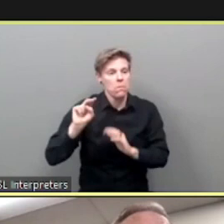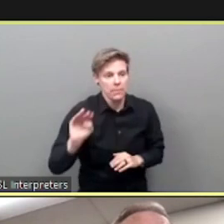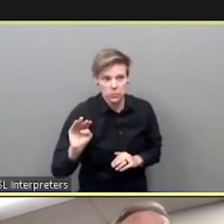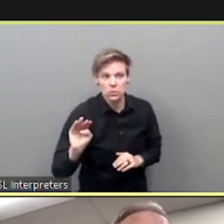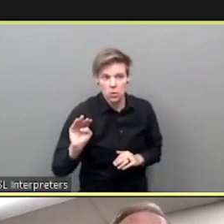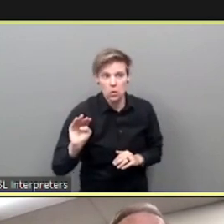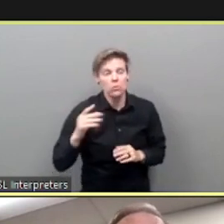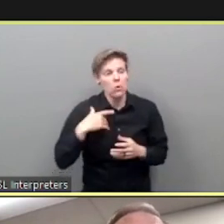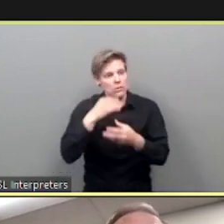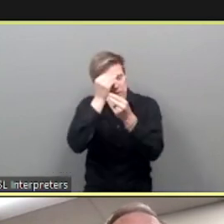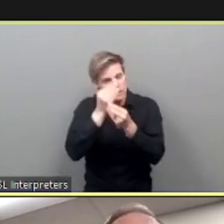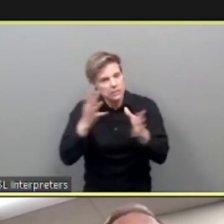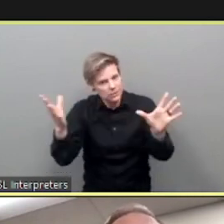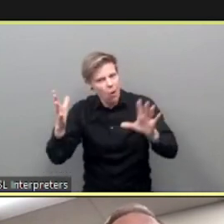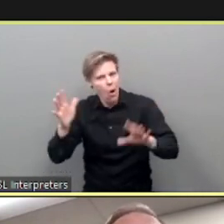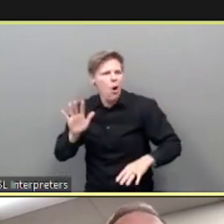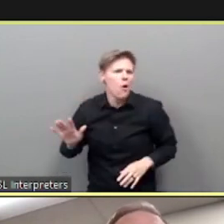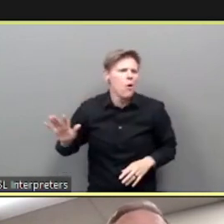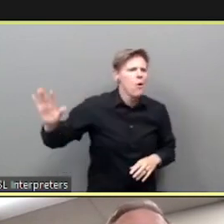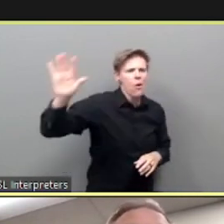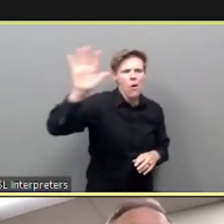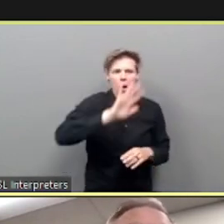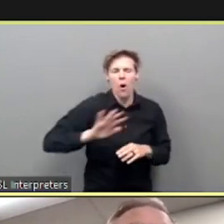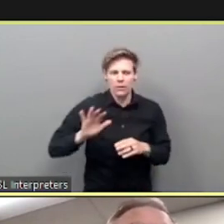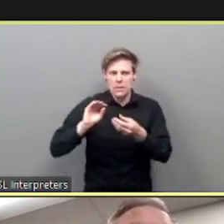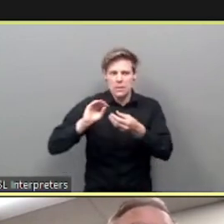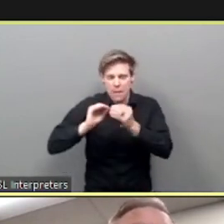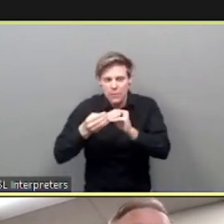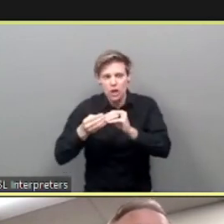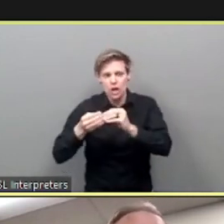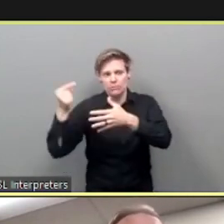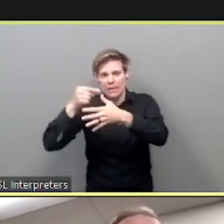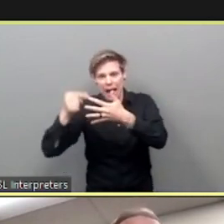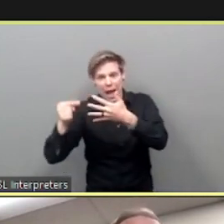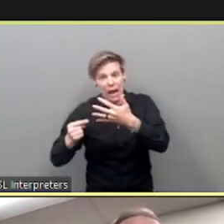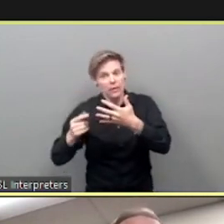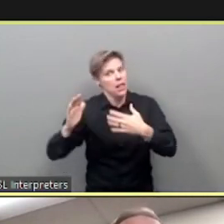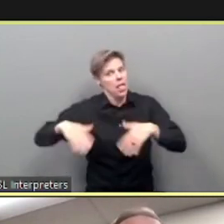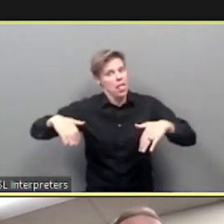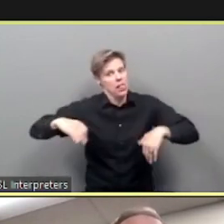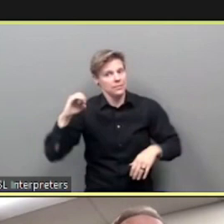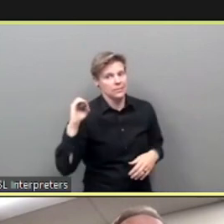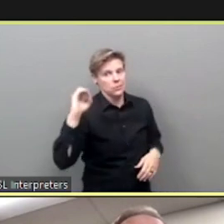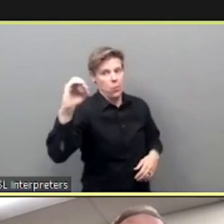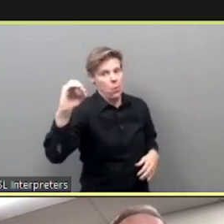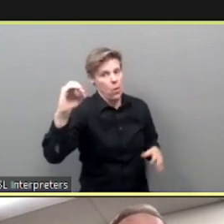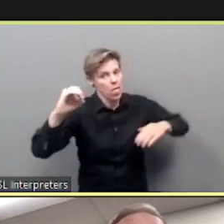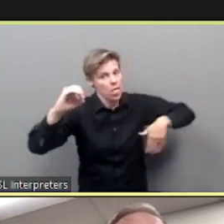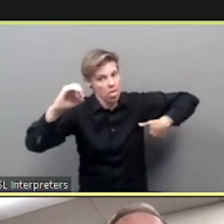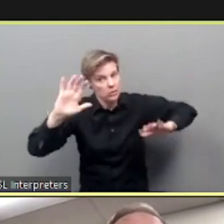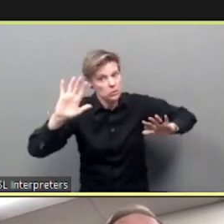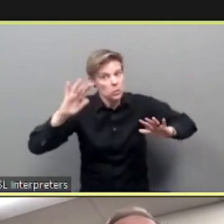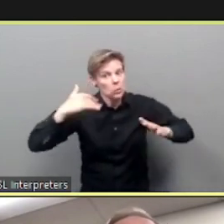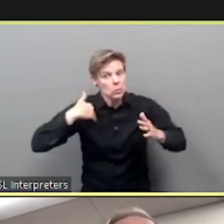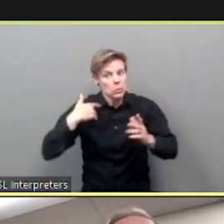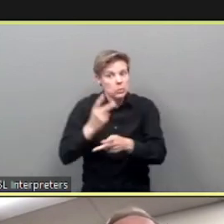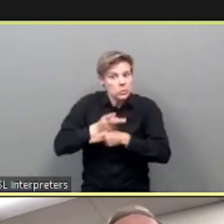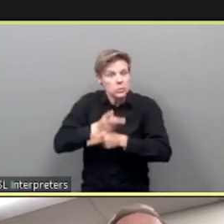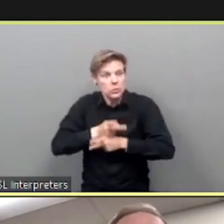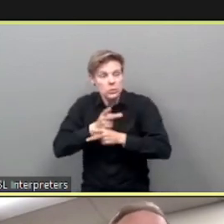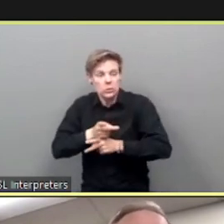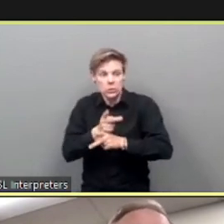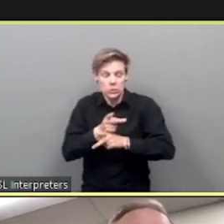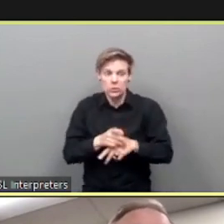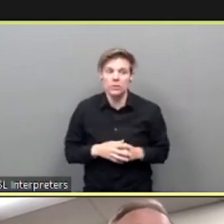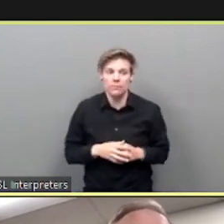one of those numbers that was not zero when they produced the map yesterday was likely a zero late